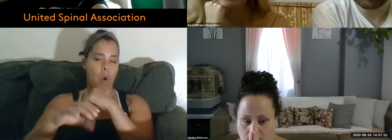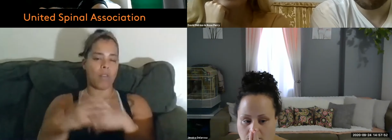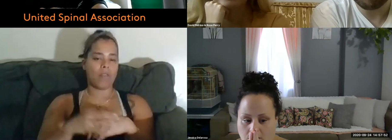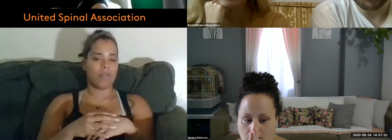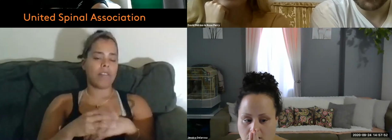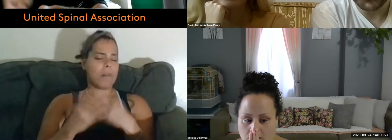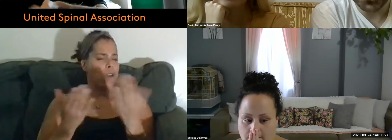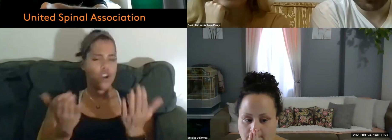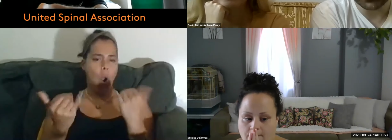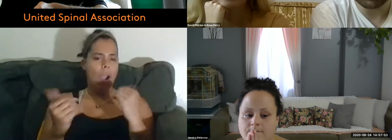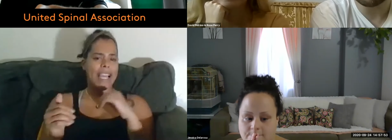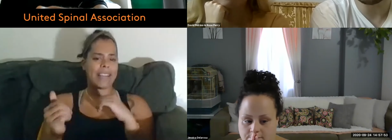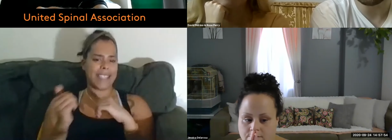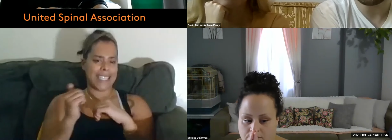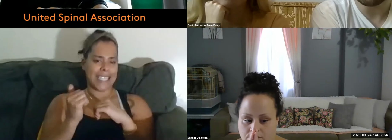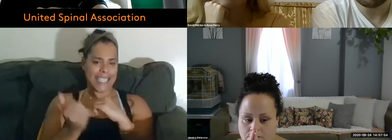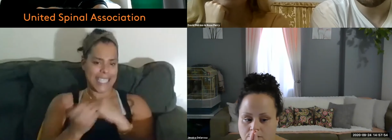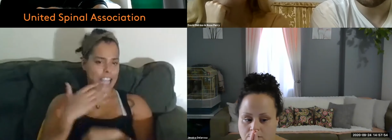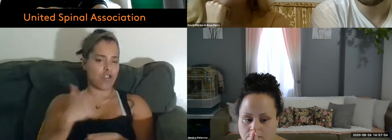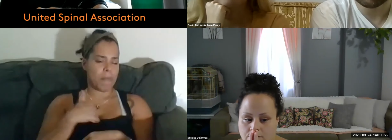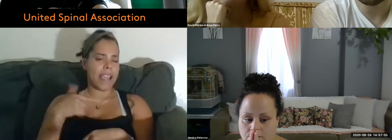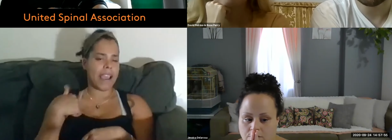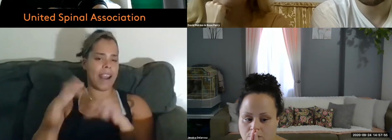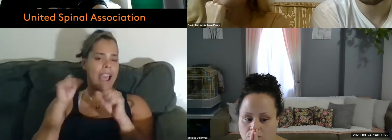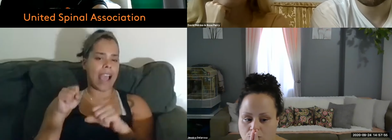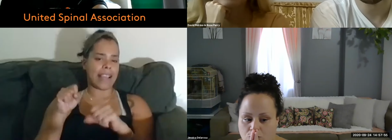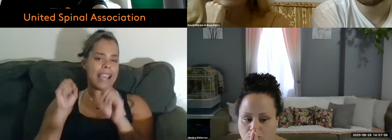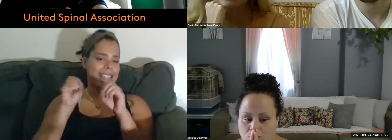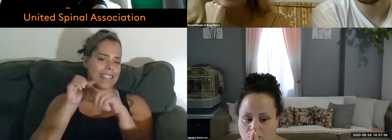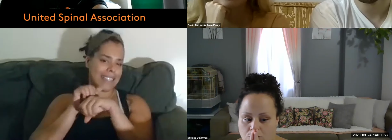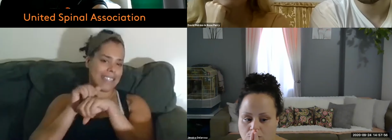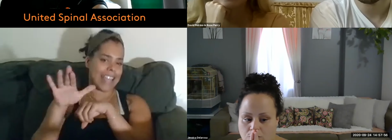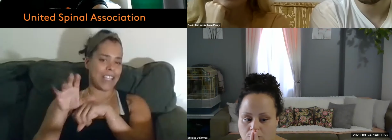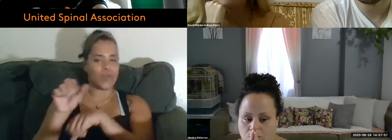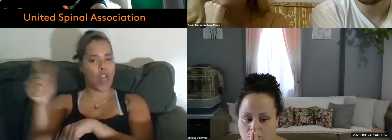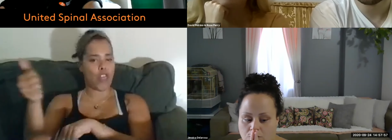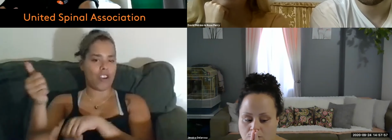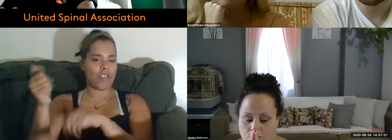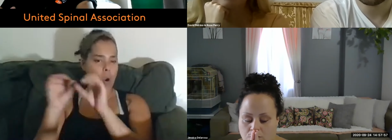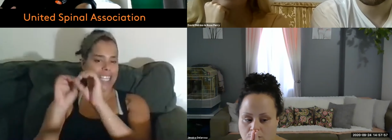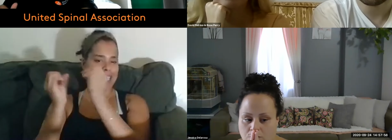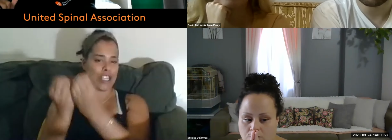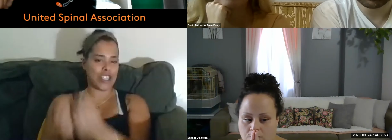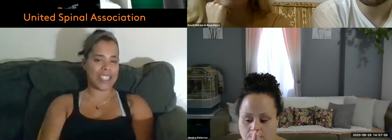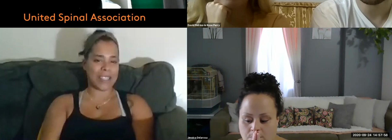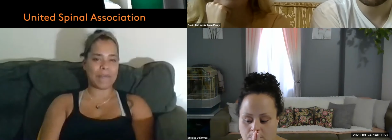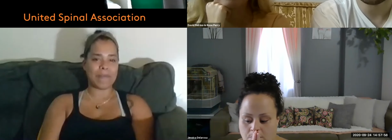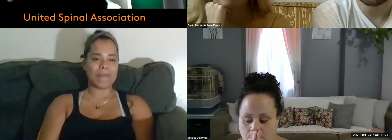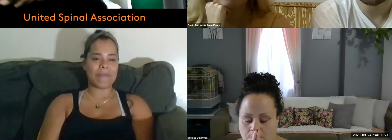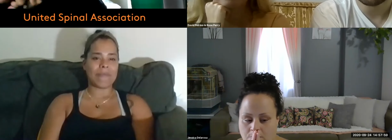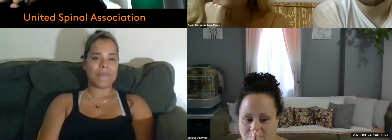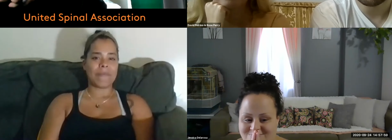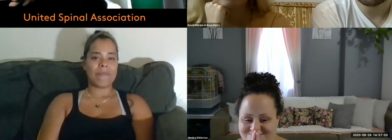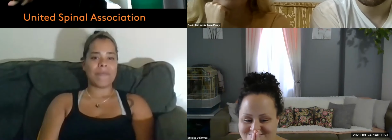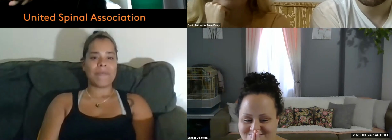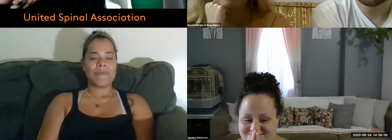it to other chapters and stuff like that, and Awesome, thank you. post it around.